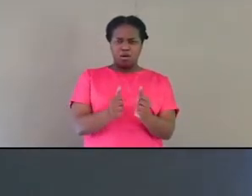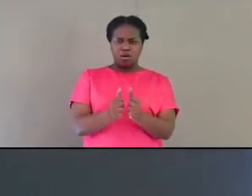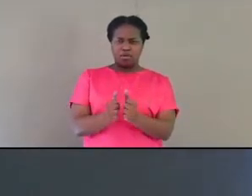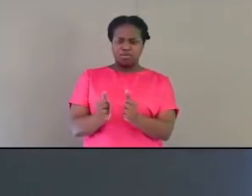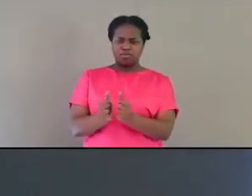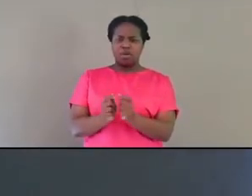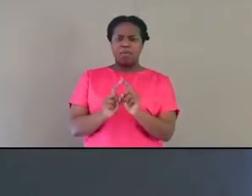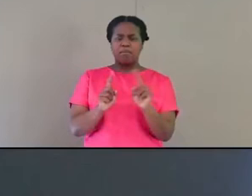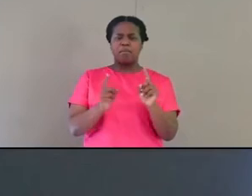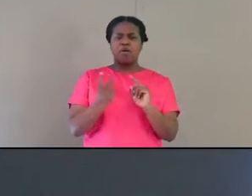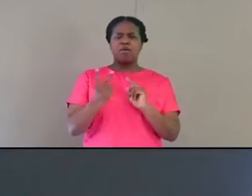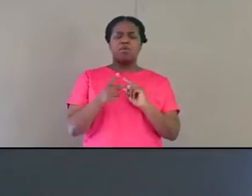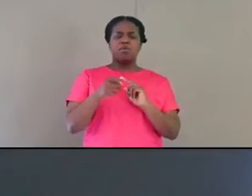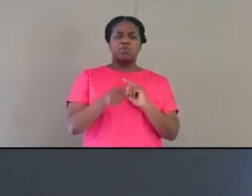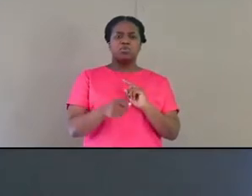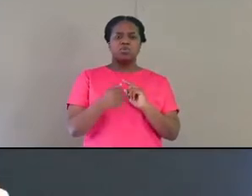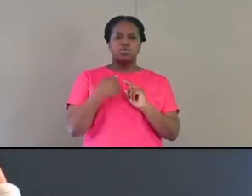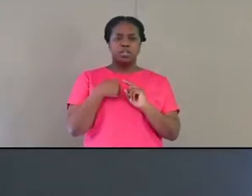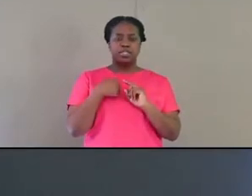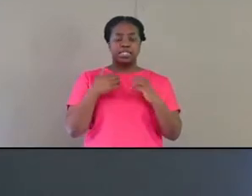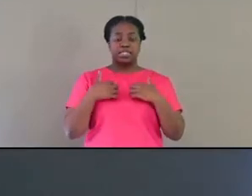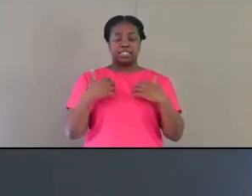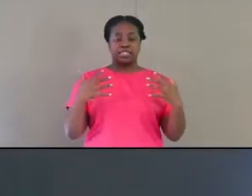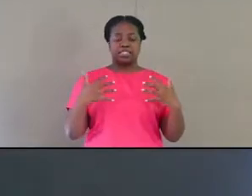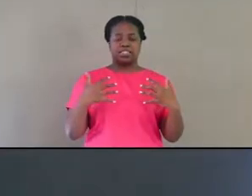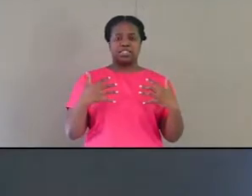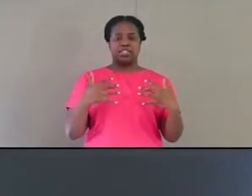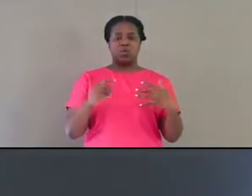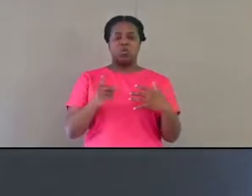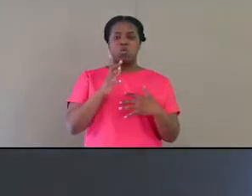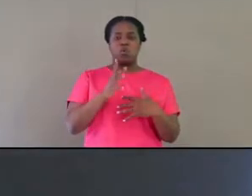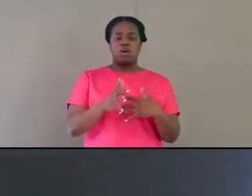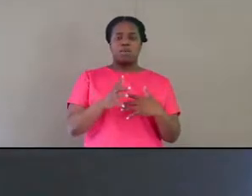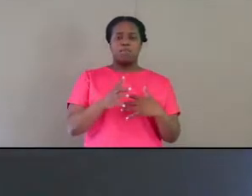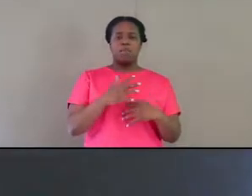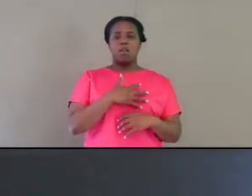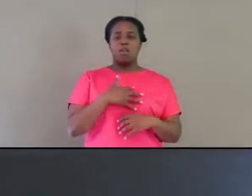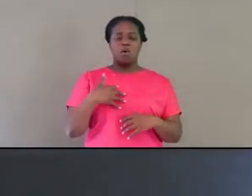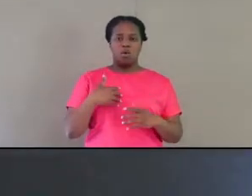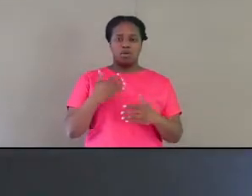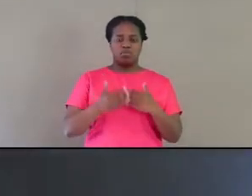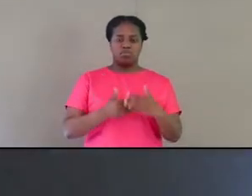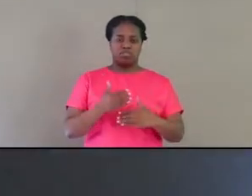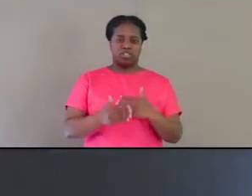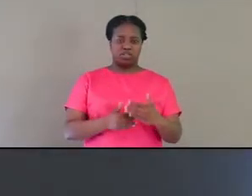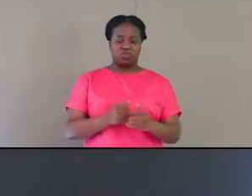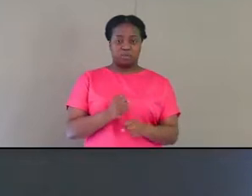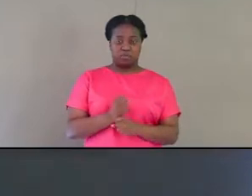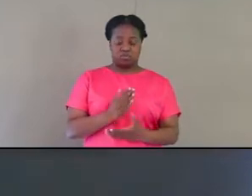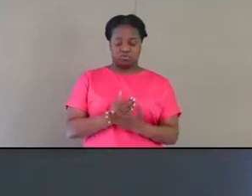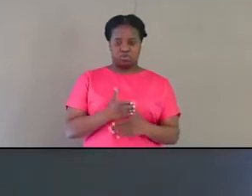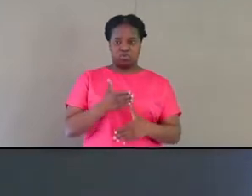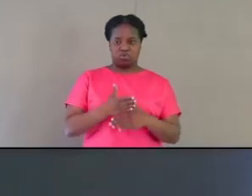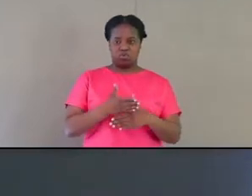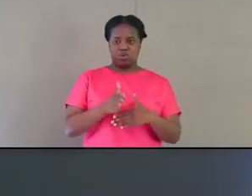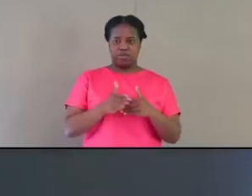It's also, we know, just the very beginning of what's going to be a long process of taking this work forward.